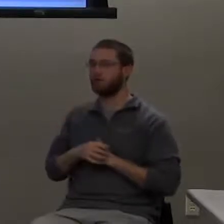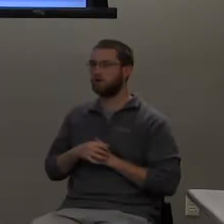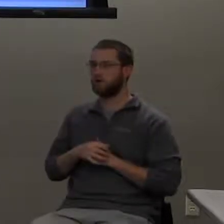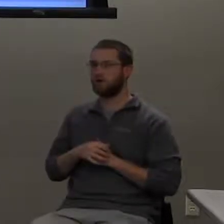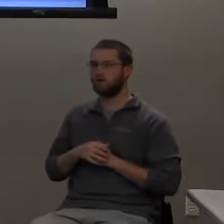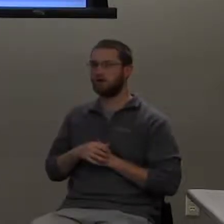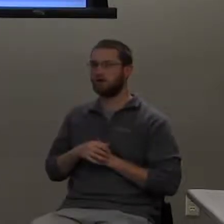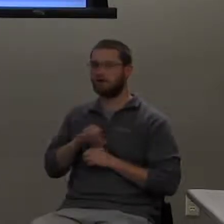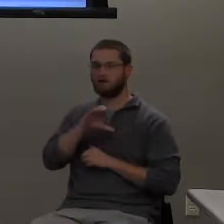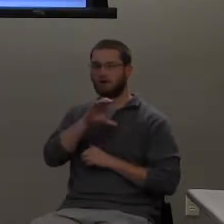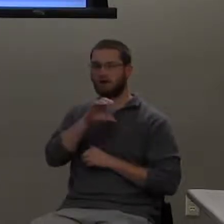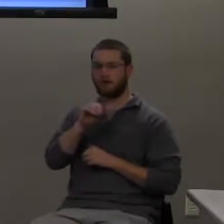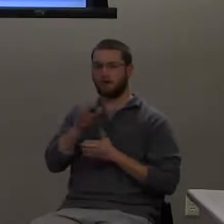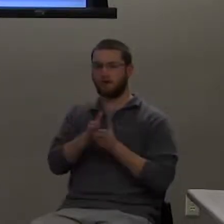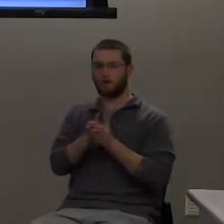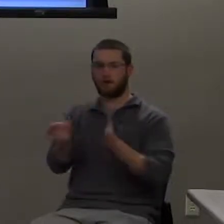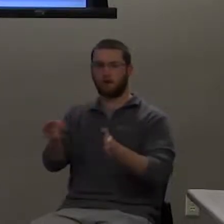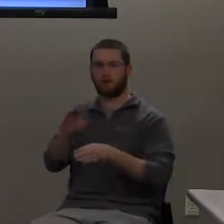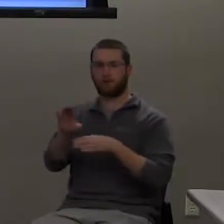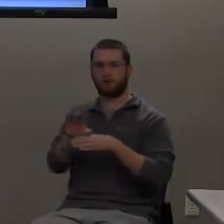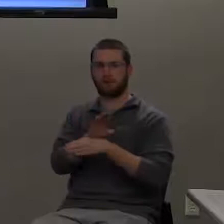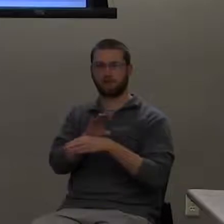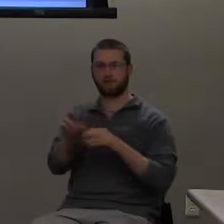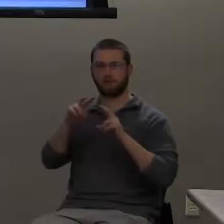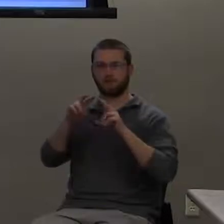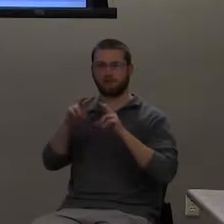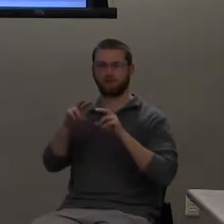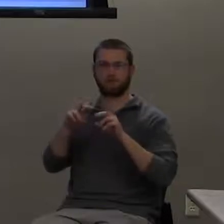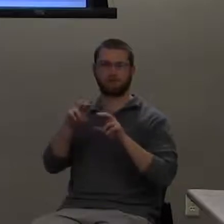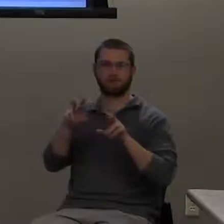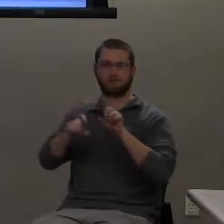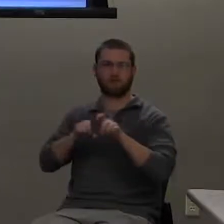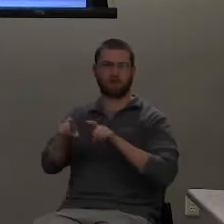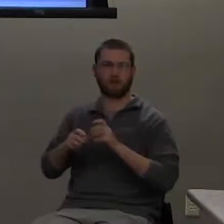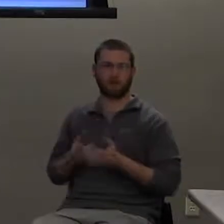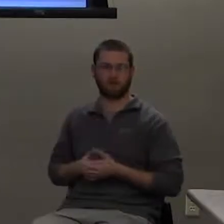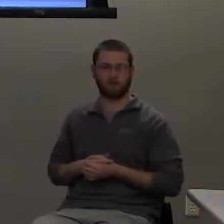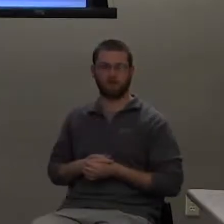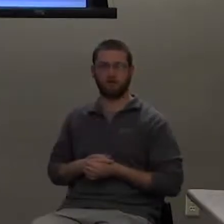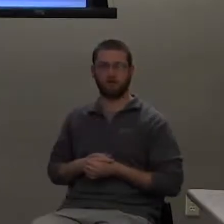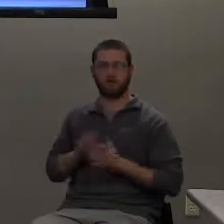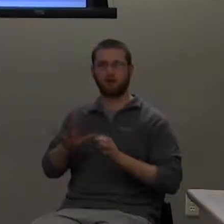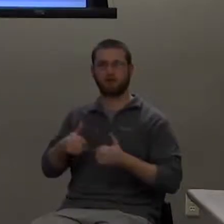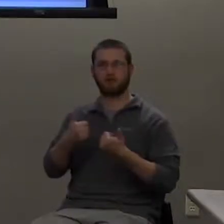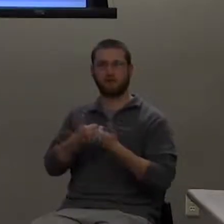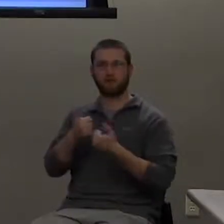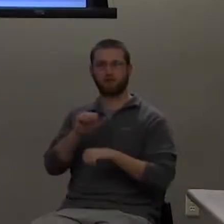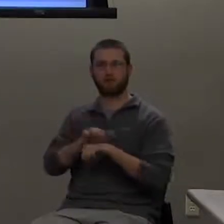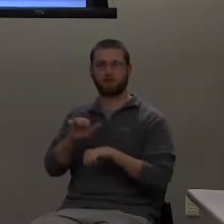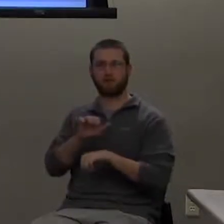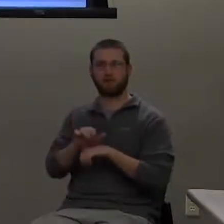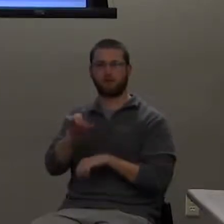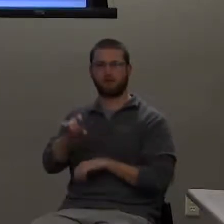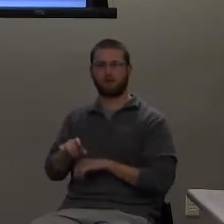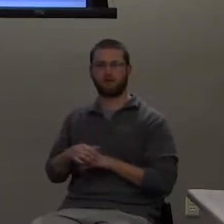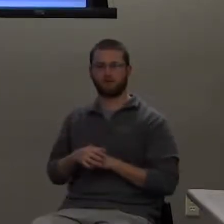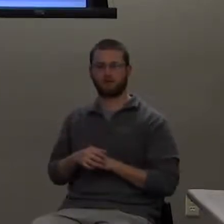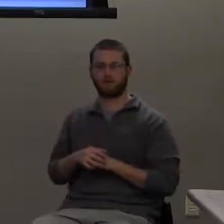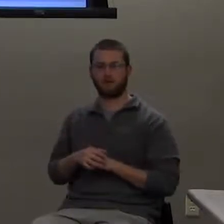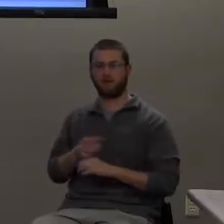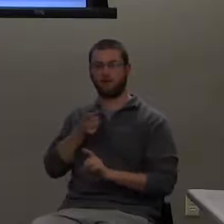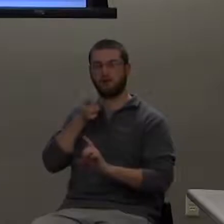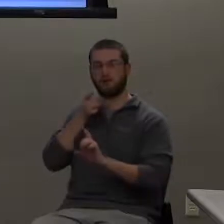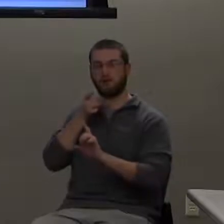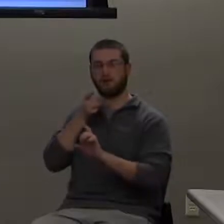a countywide business survey. And part of that survey is understanding challenges, employment needs. The intent of